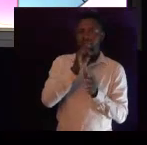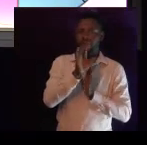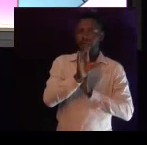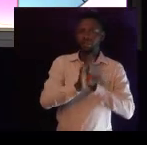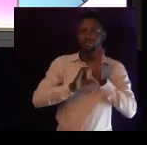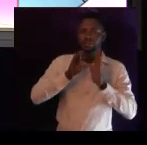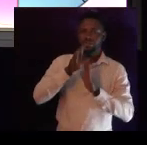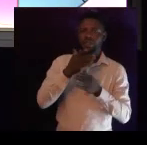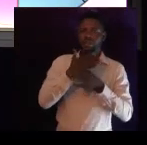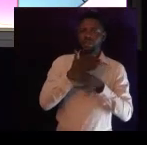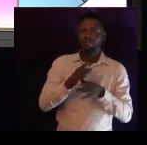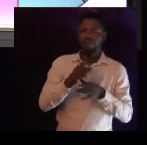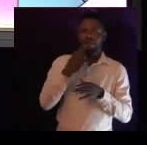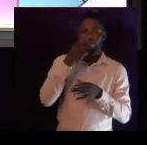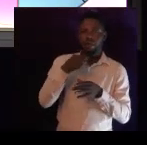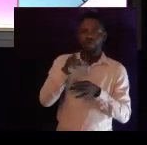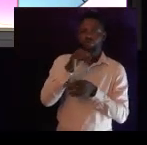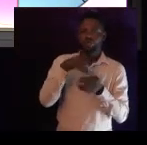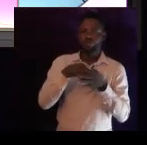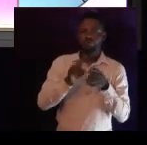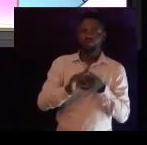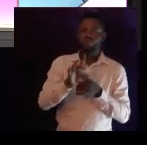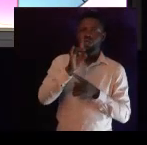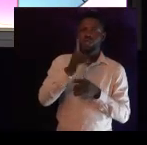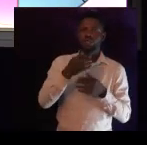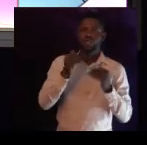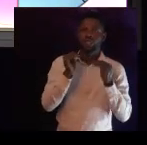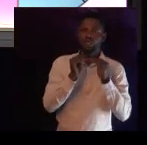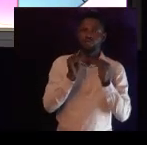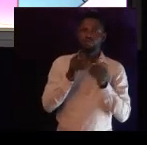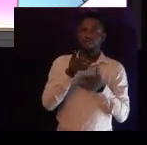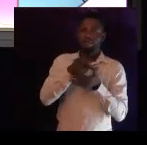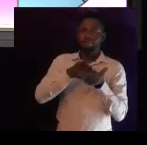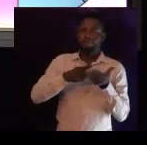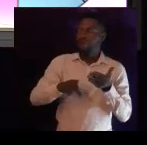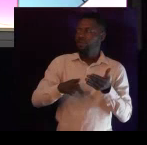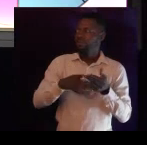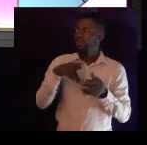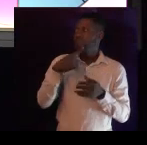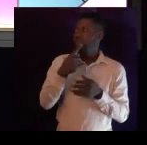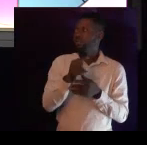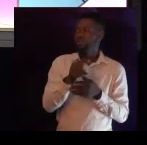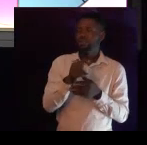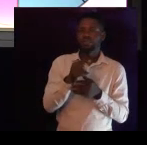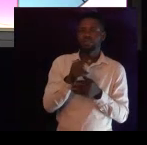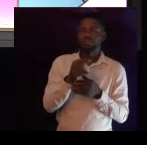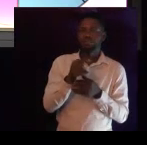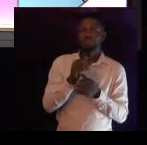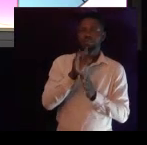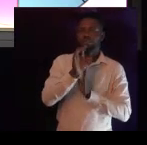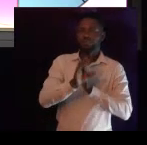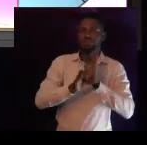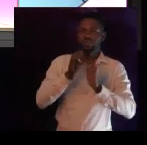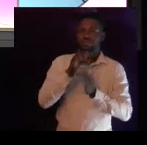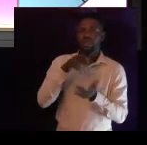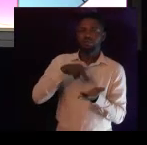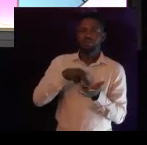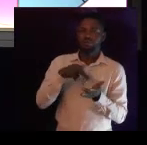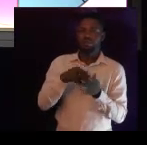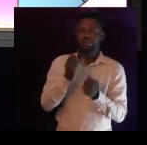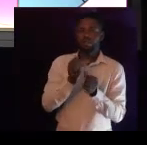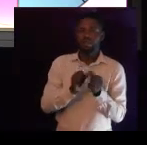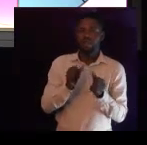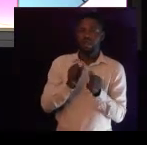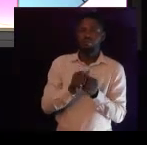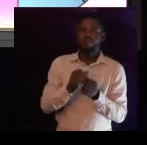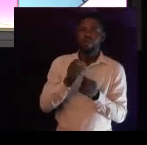It has been divided for you into 8 equal parts. Now, the pie chart represents the favorite sport of